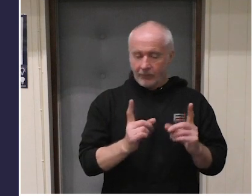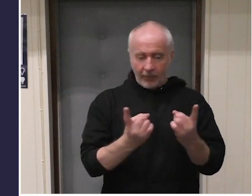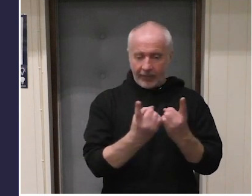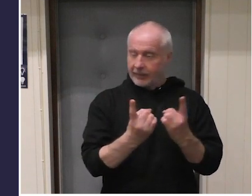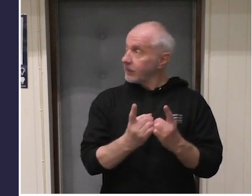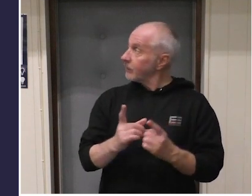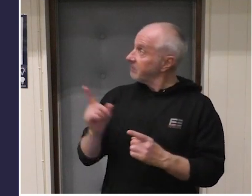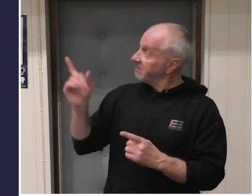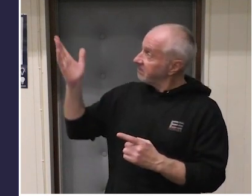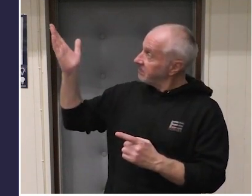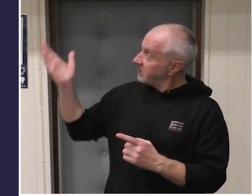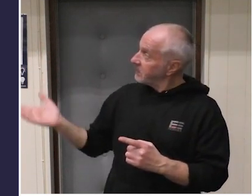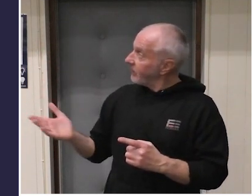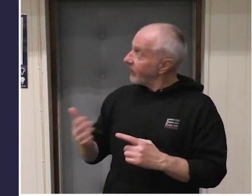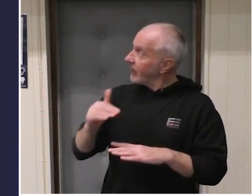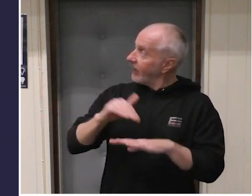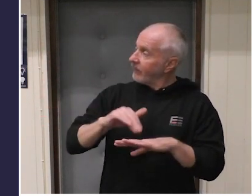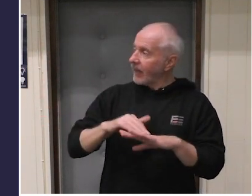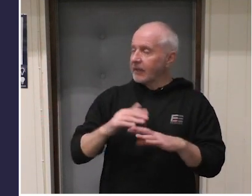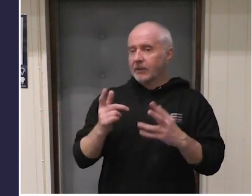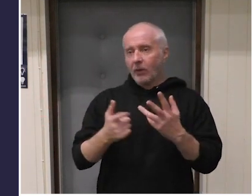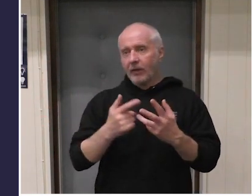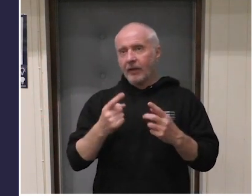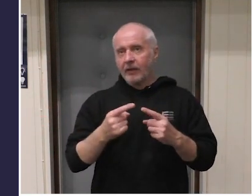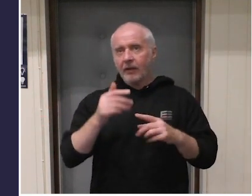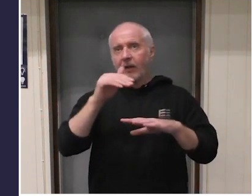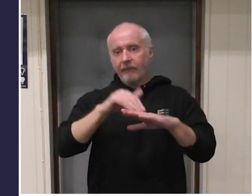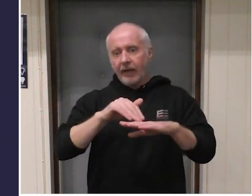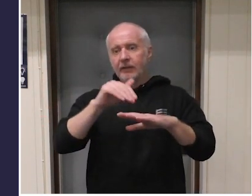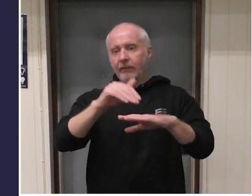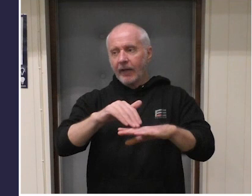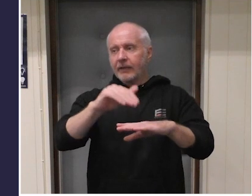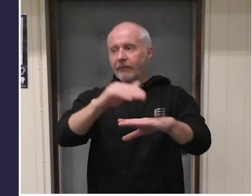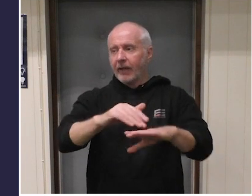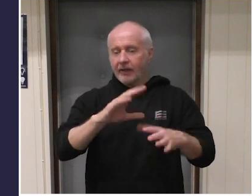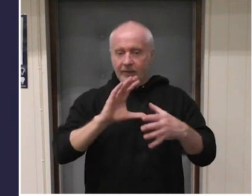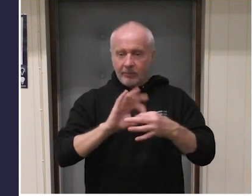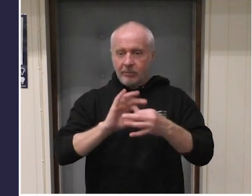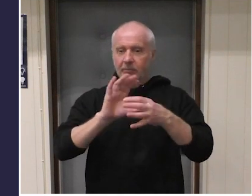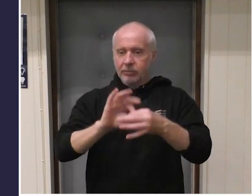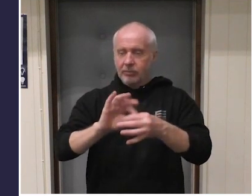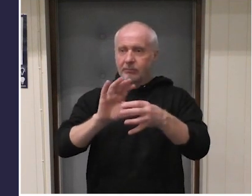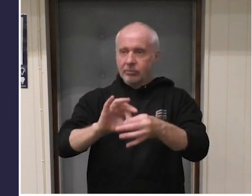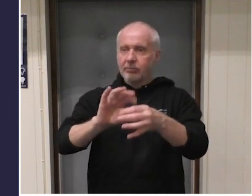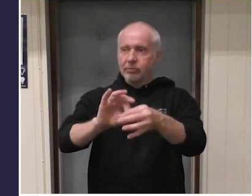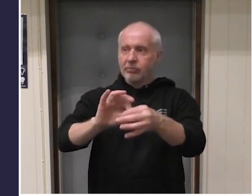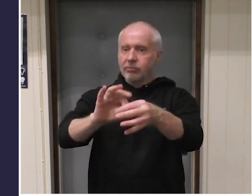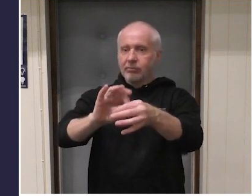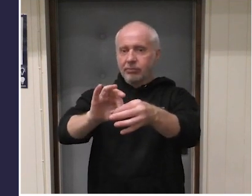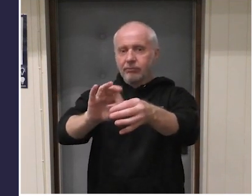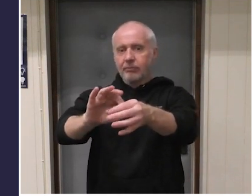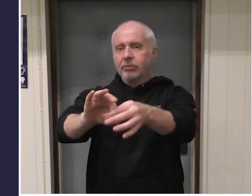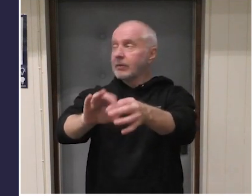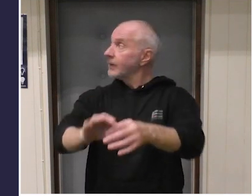things which affect other things, which affect another thing, which affect another thing, which go on and go on and go on and go on.